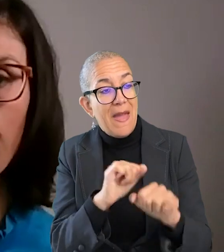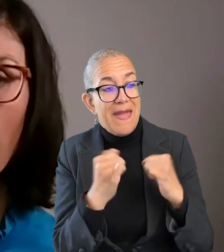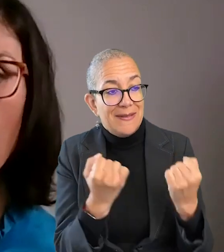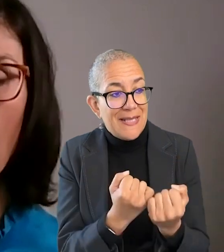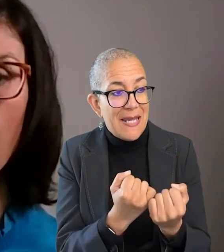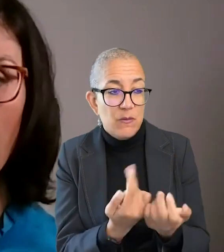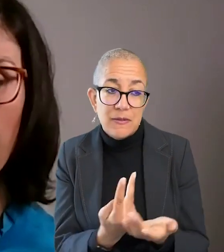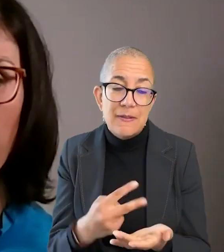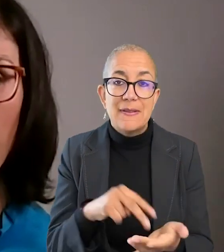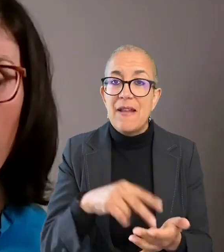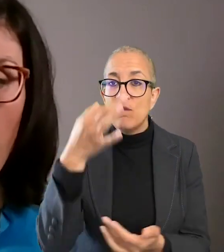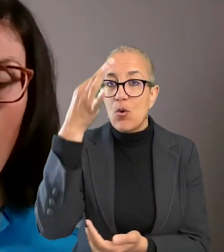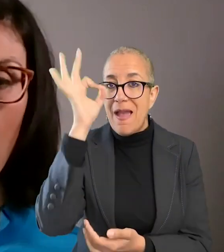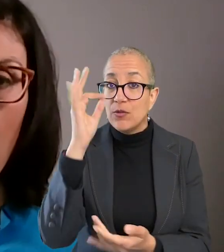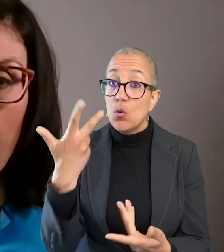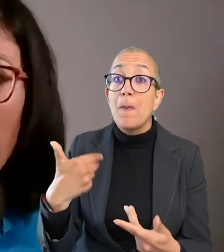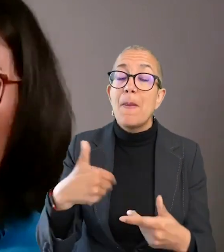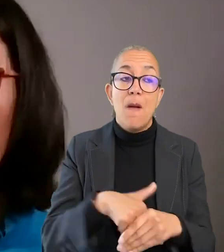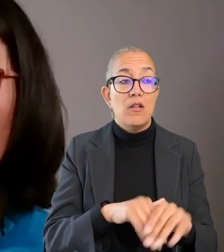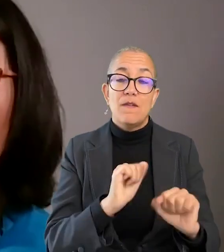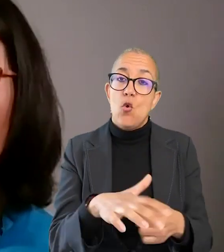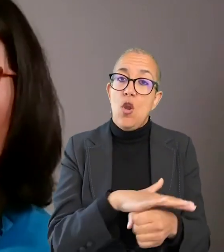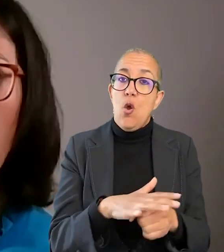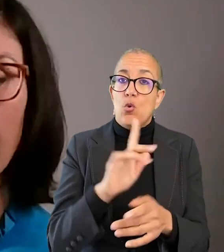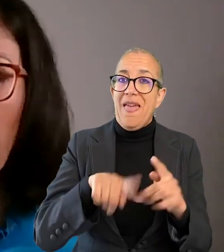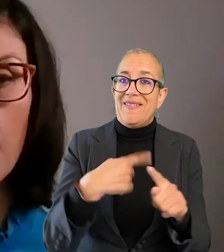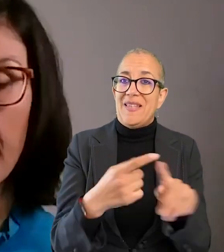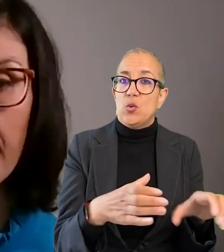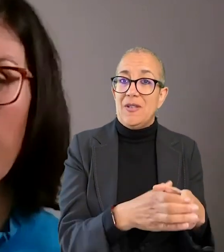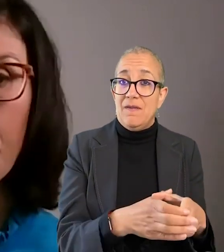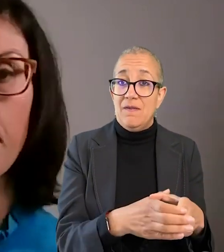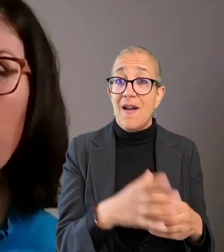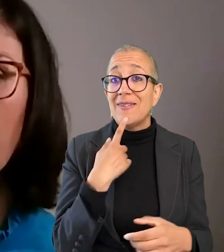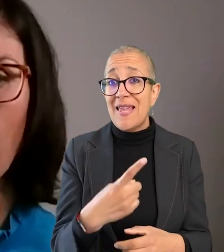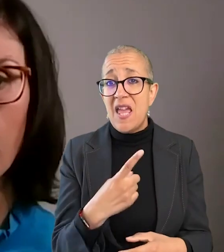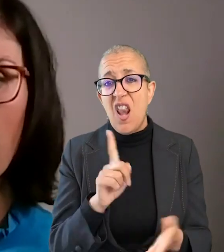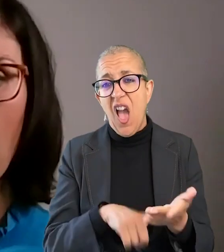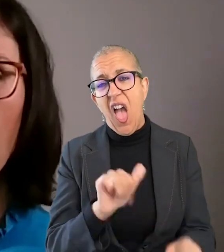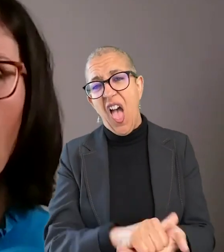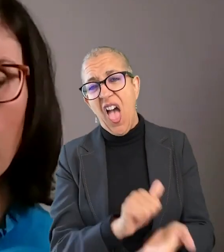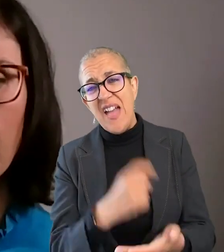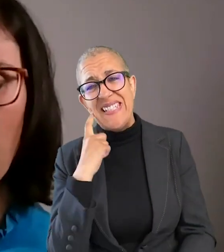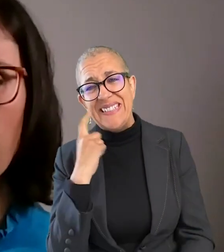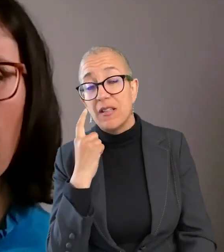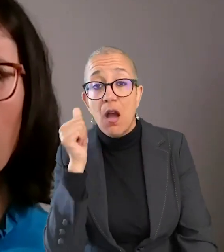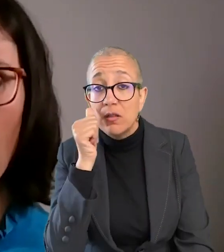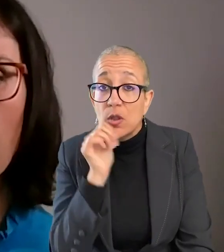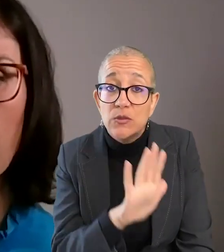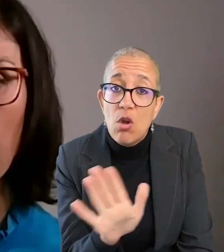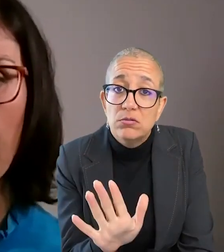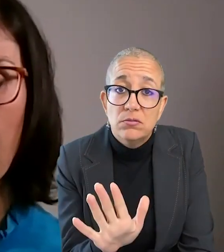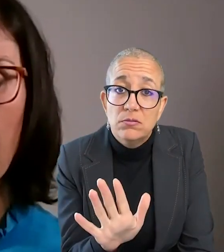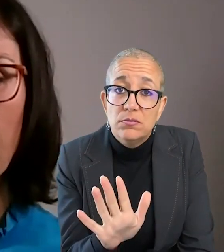be part of your own local executive? Now, I say this sounding like it's going to be easy, but it's not. And what this comes down